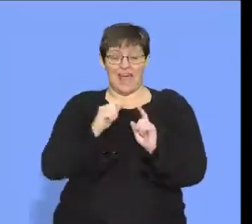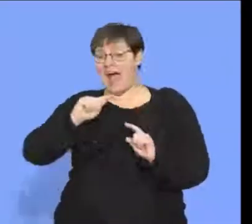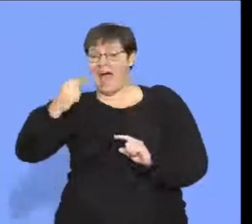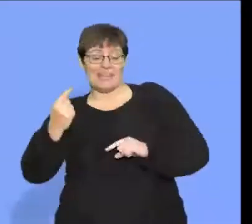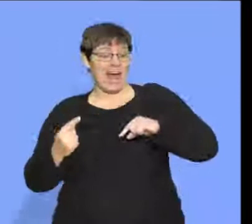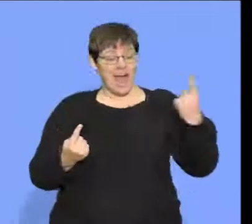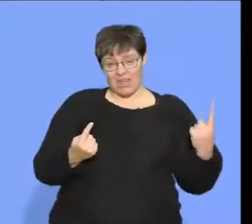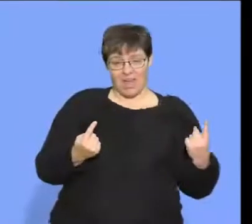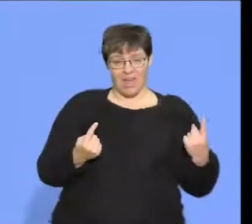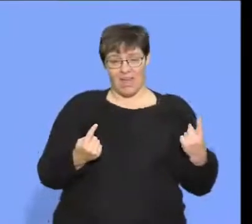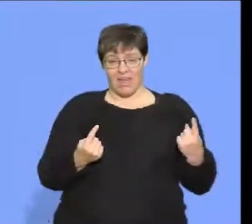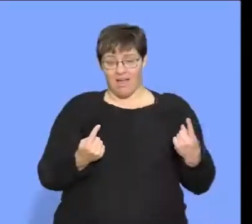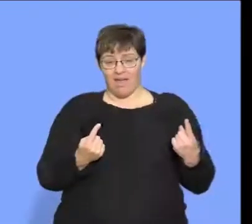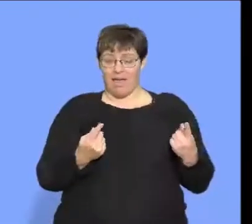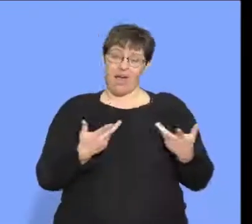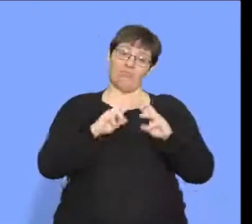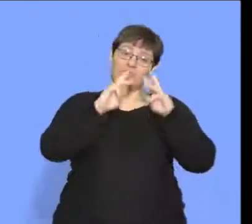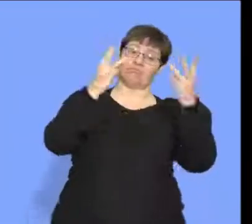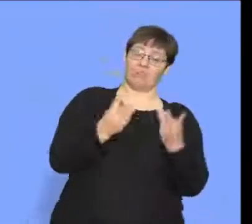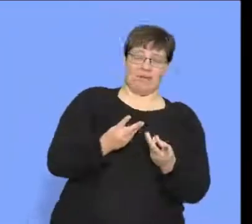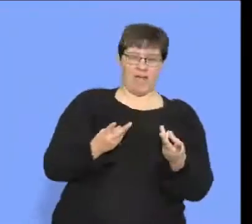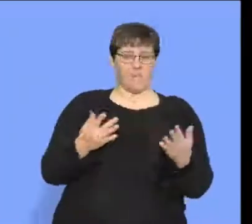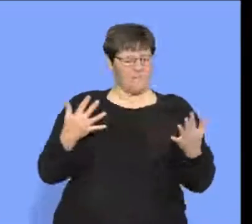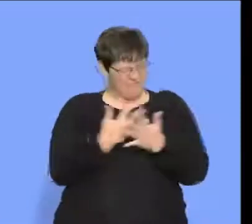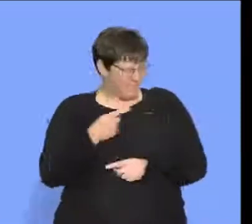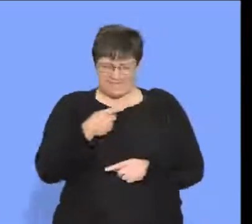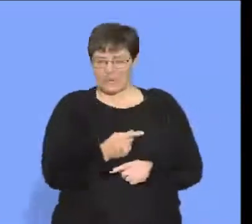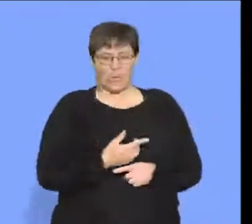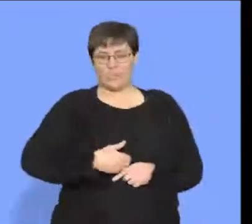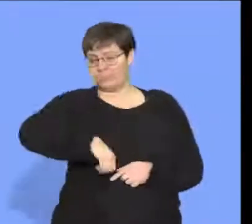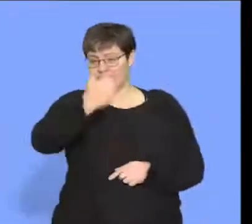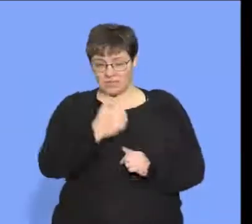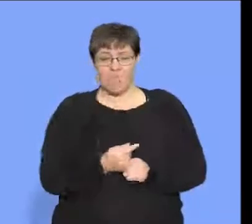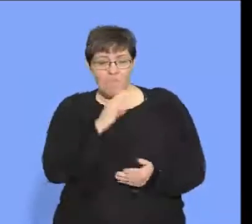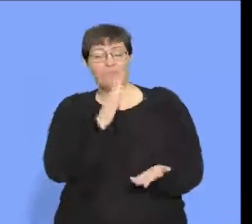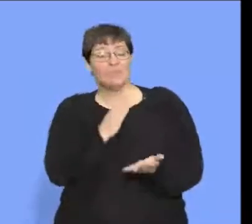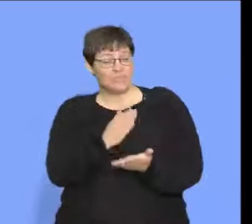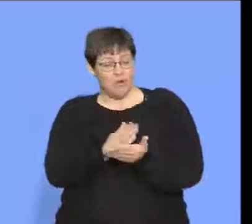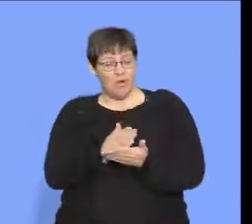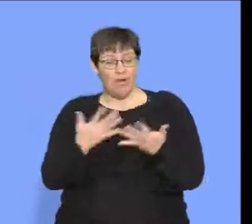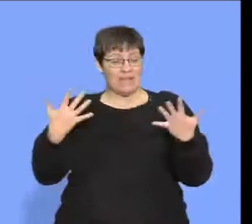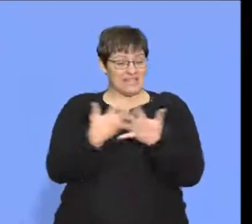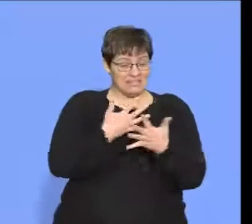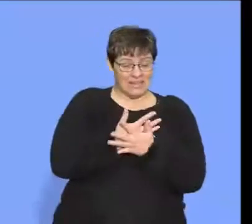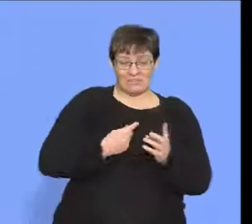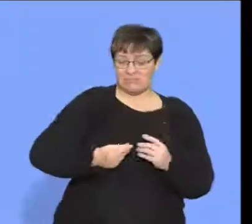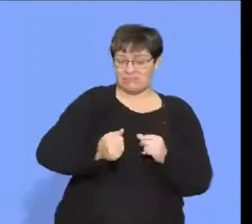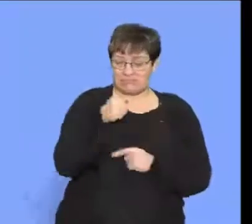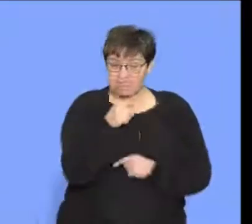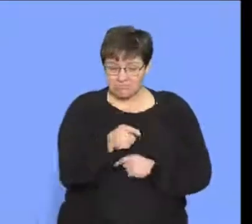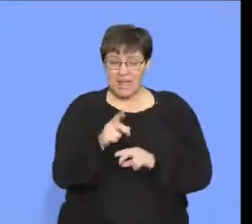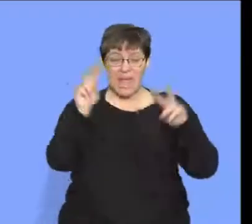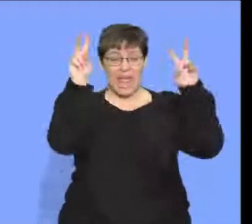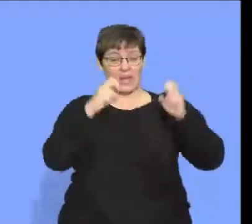faster than anything else in the entire universe. In fact, we are pretty sure that the speed